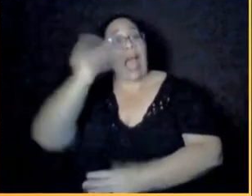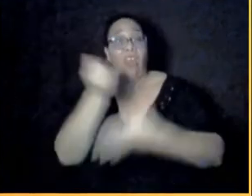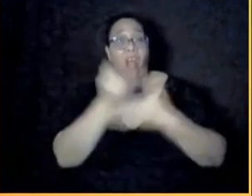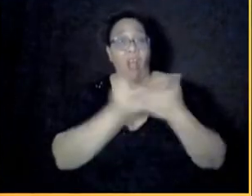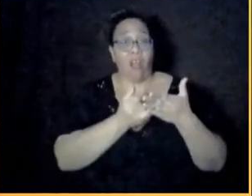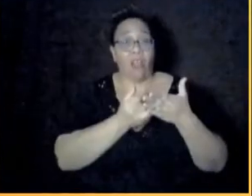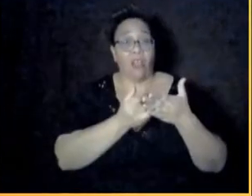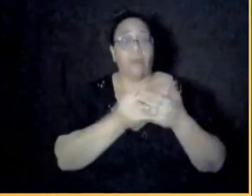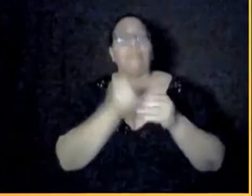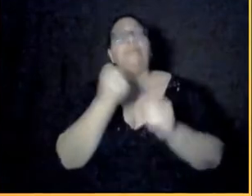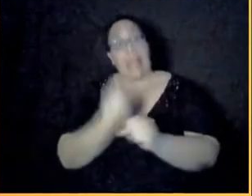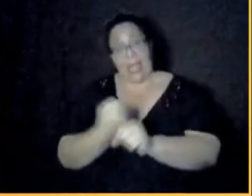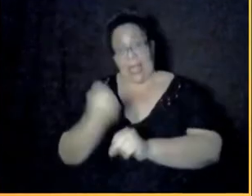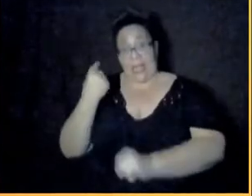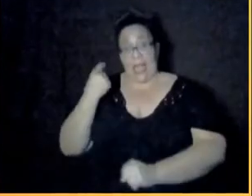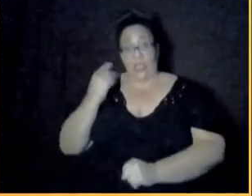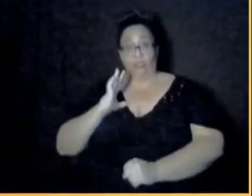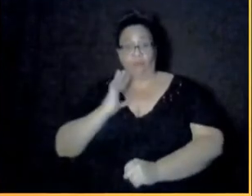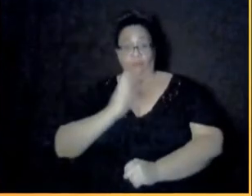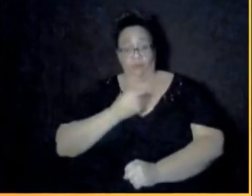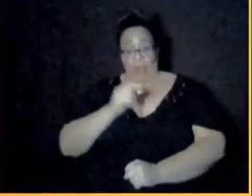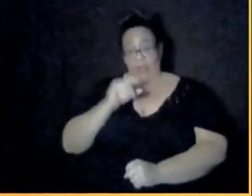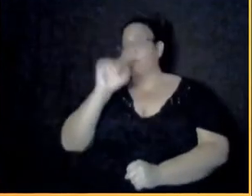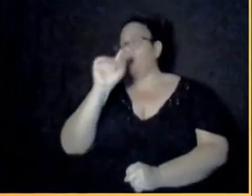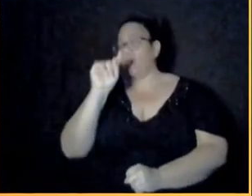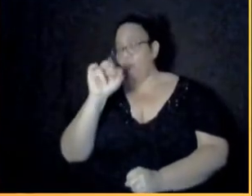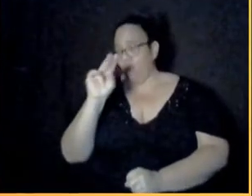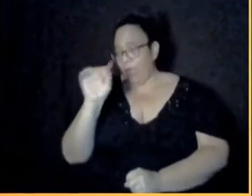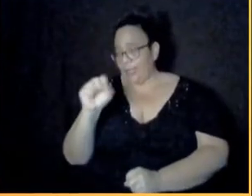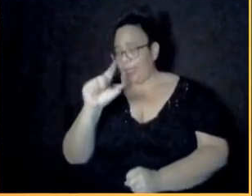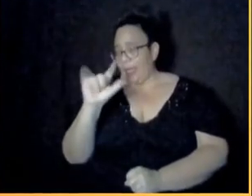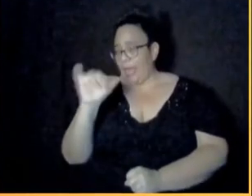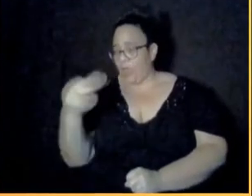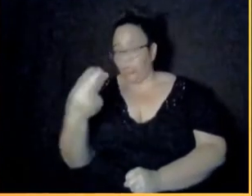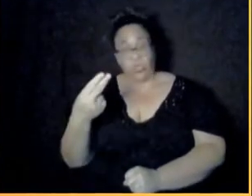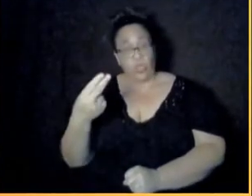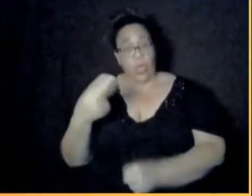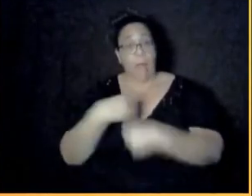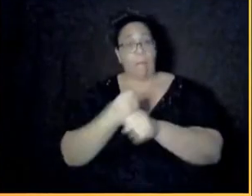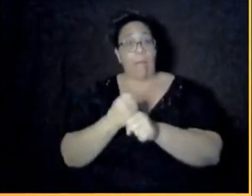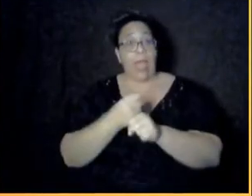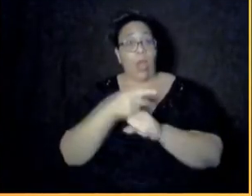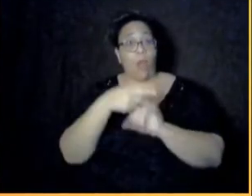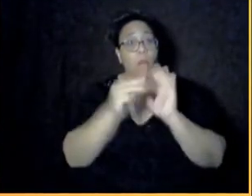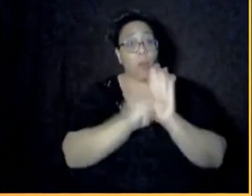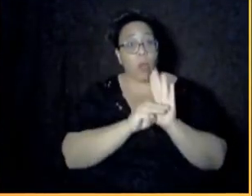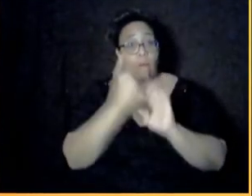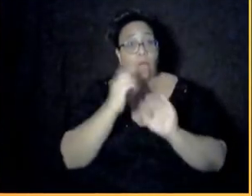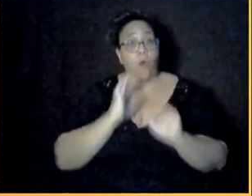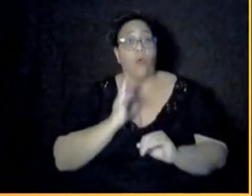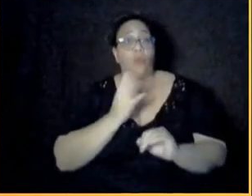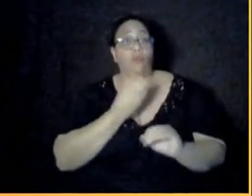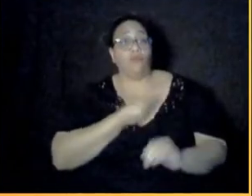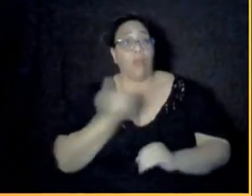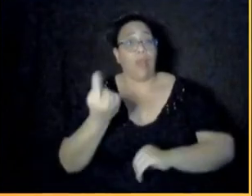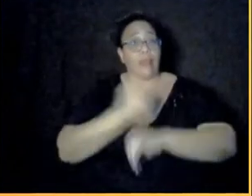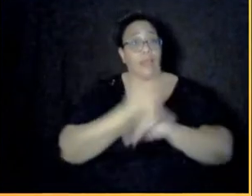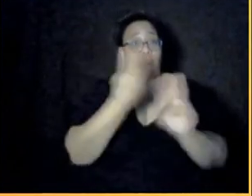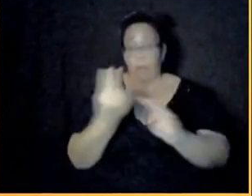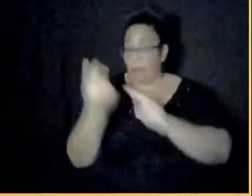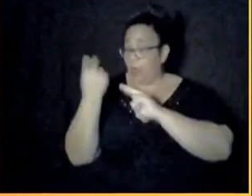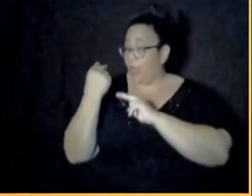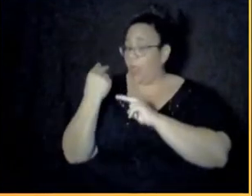Last year, TransLash created a program, a Trans Day of Remembrance program, at which Mojo Disco,